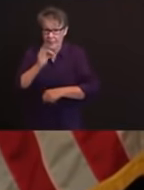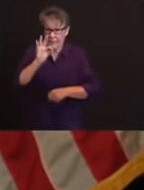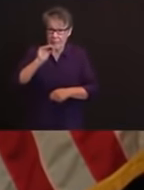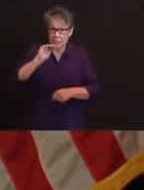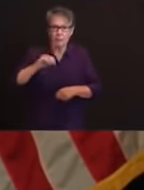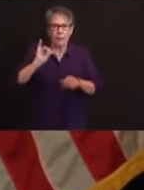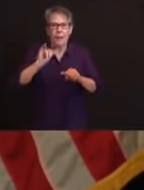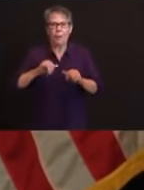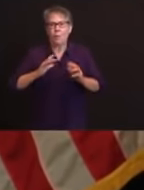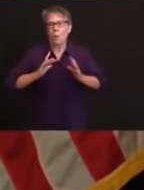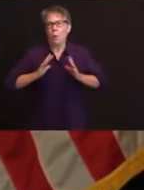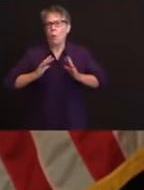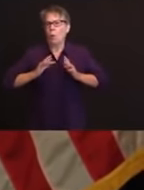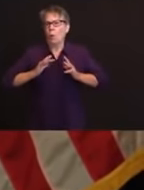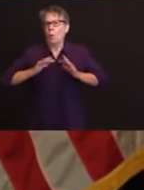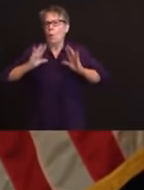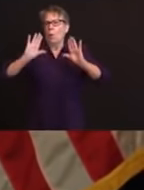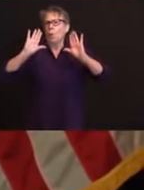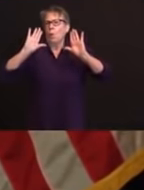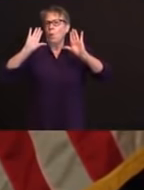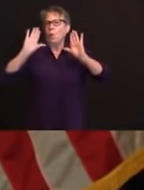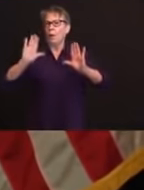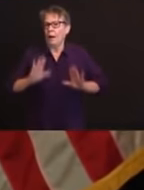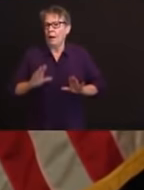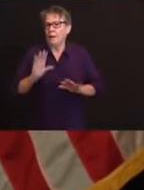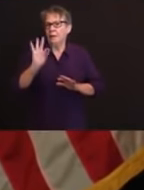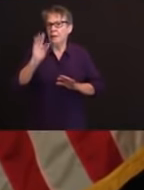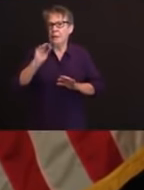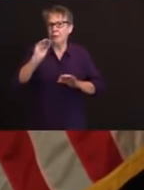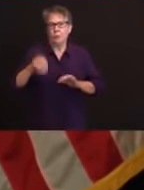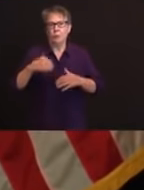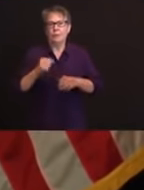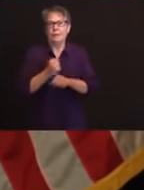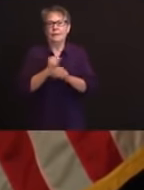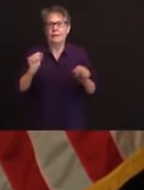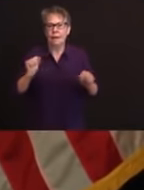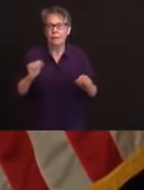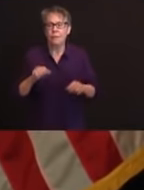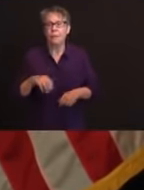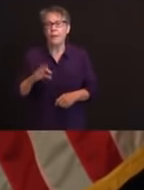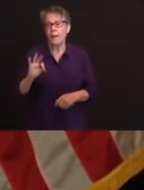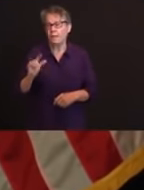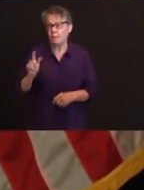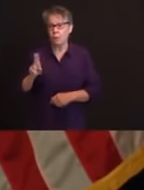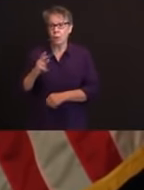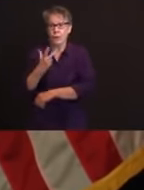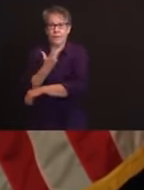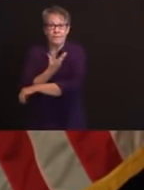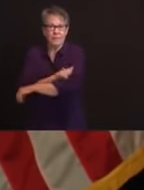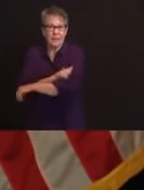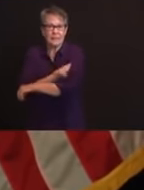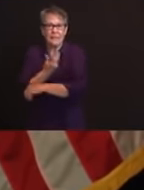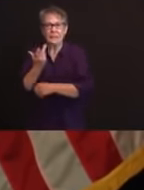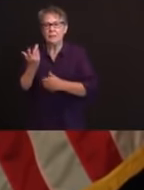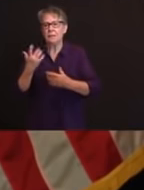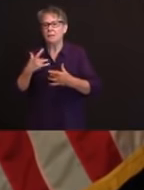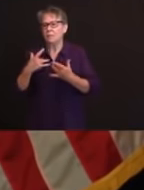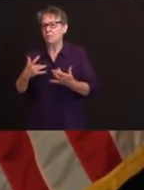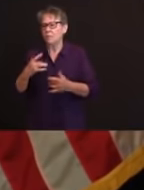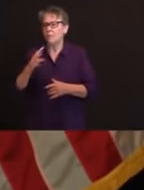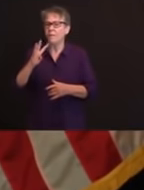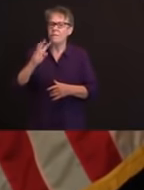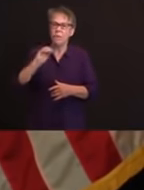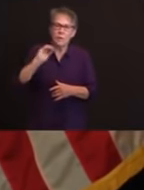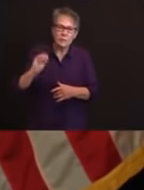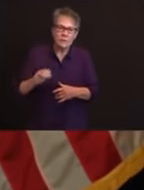that virus vaccines for things like influenza, 40 to 60% is where it's typically estimated its efficacy is. The